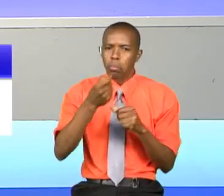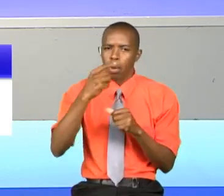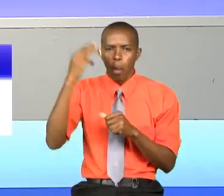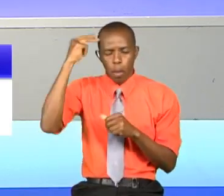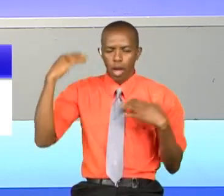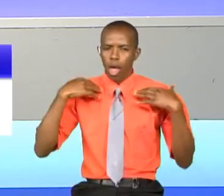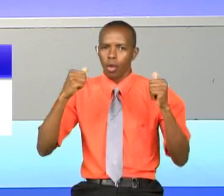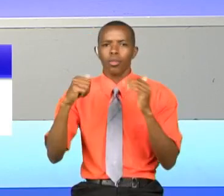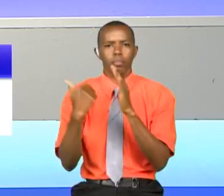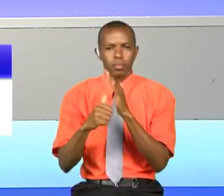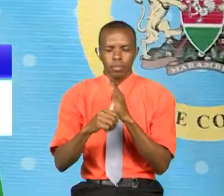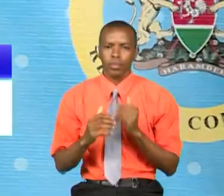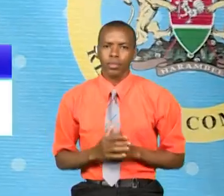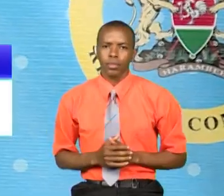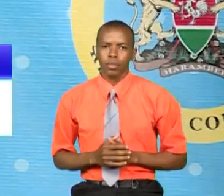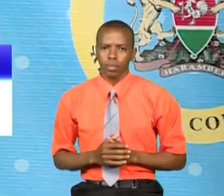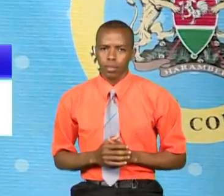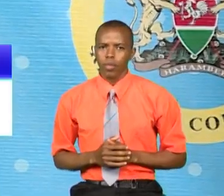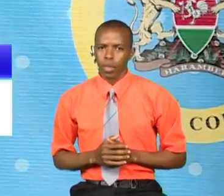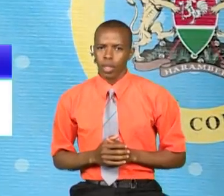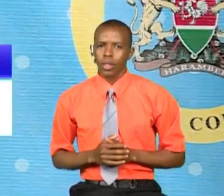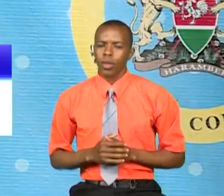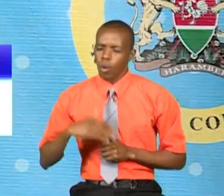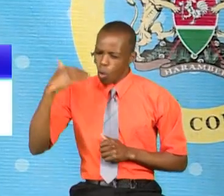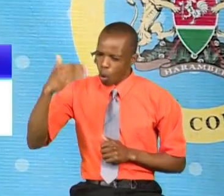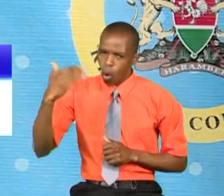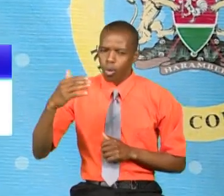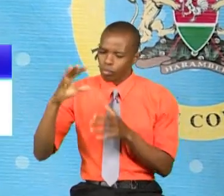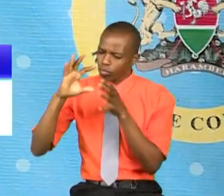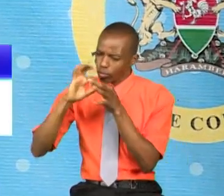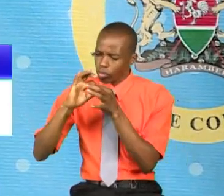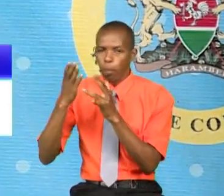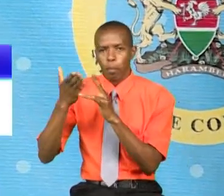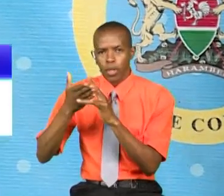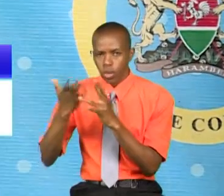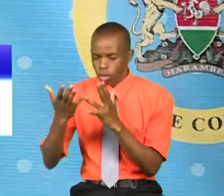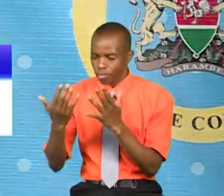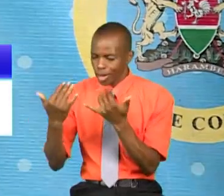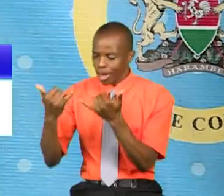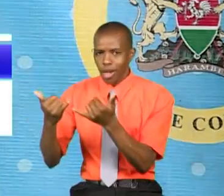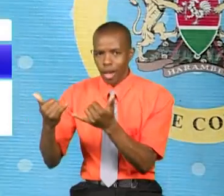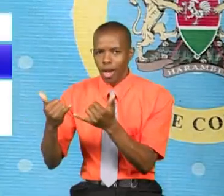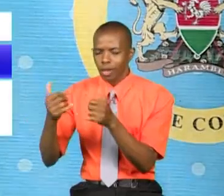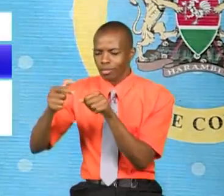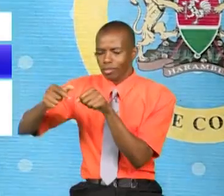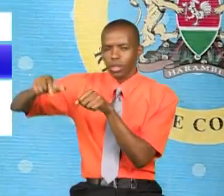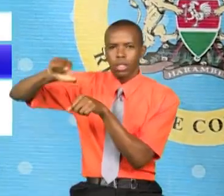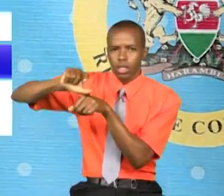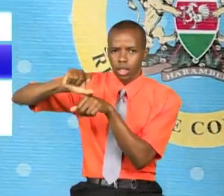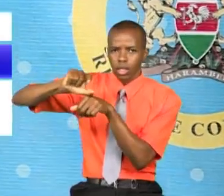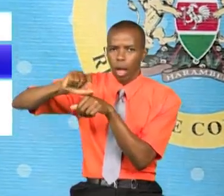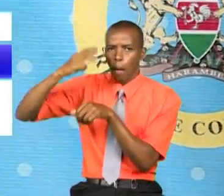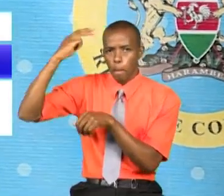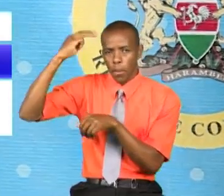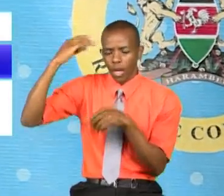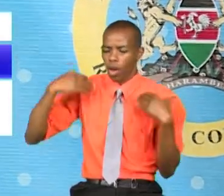health issues. There is obviously a real link between the current increasing rates of